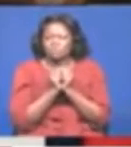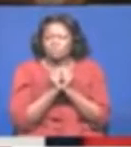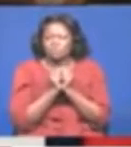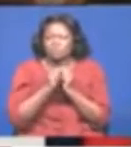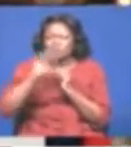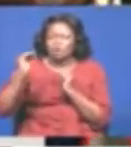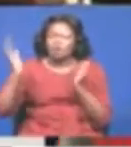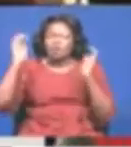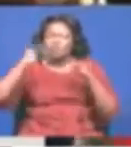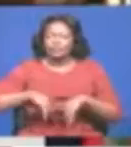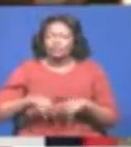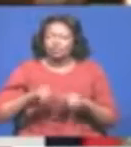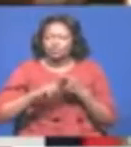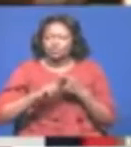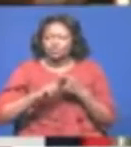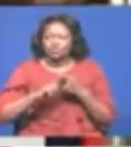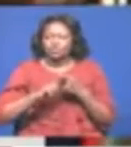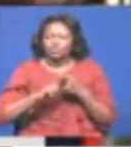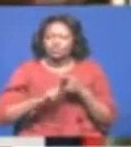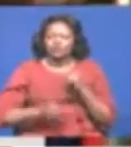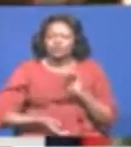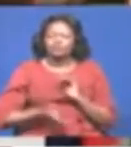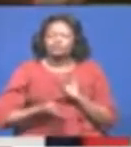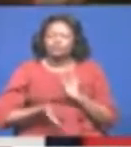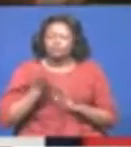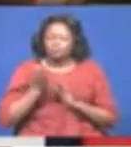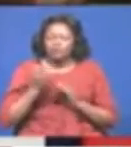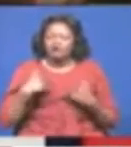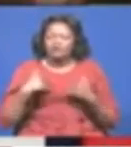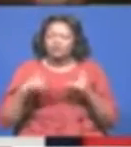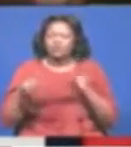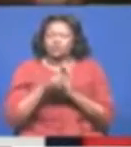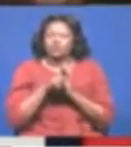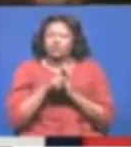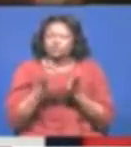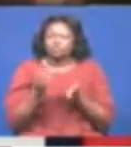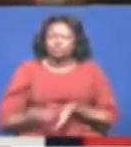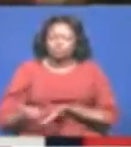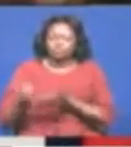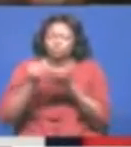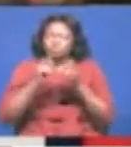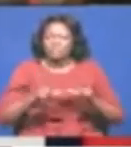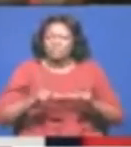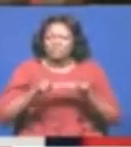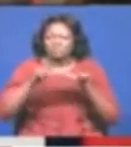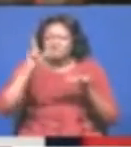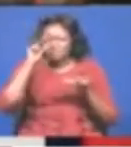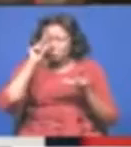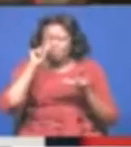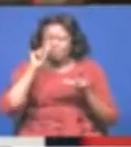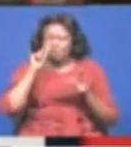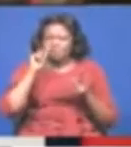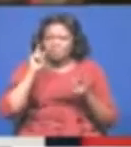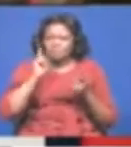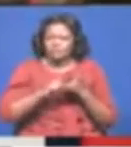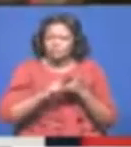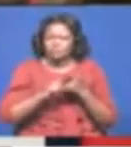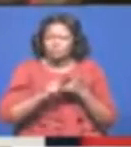Assembly to fast-track legislation to consolidate licenses in Mombasa into a